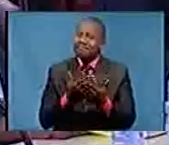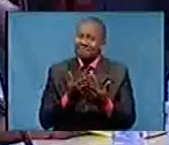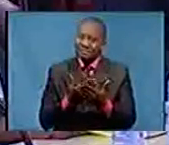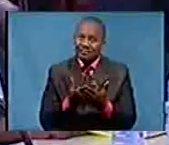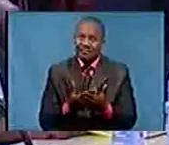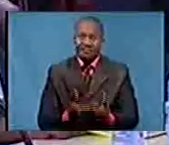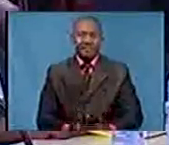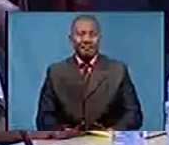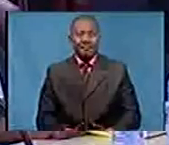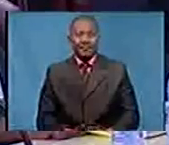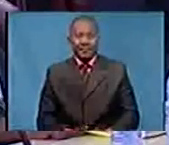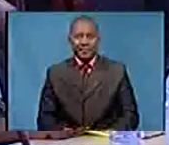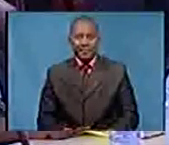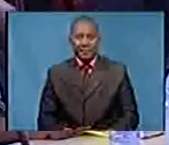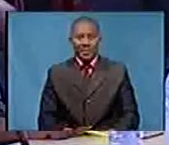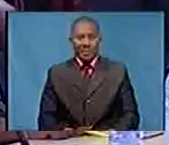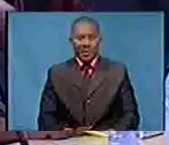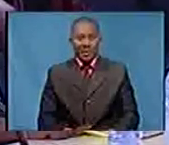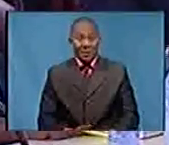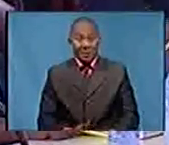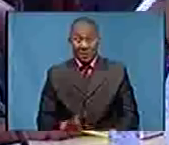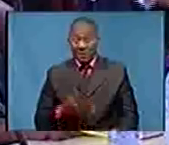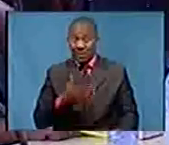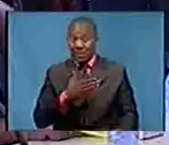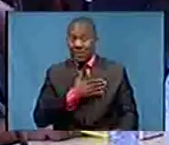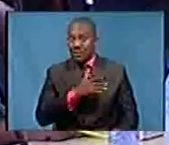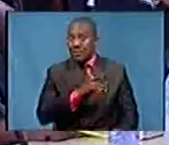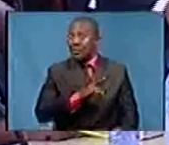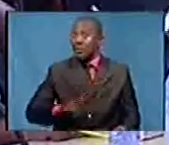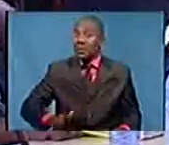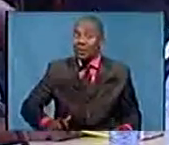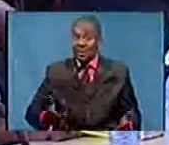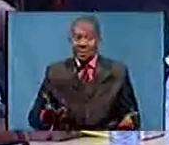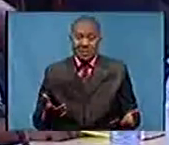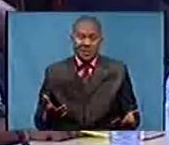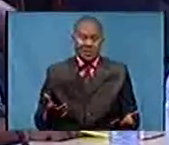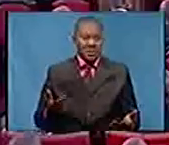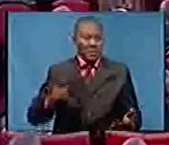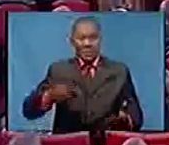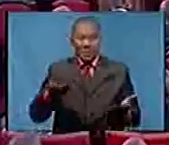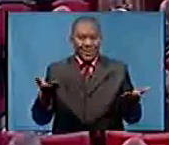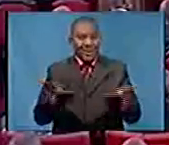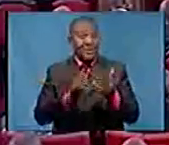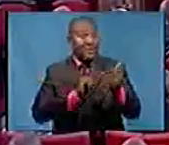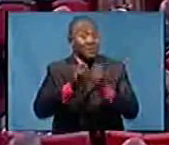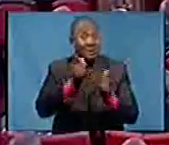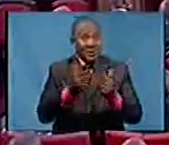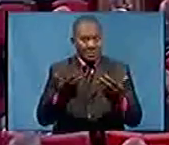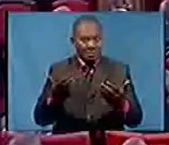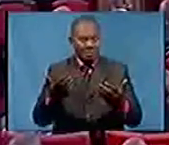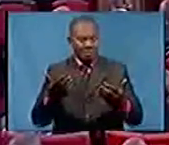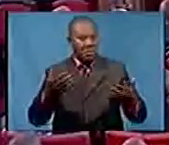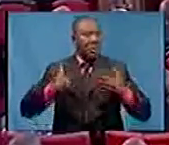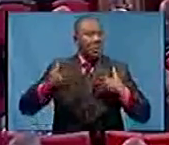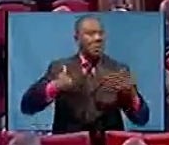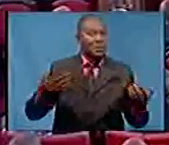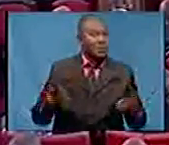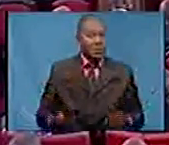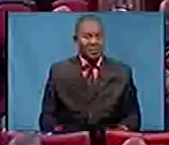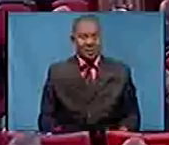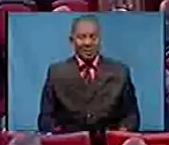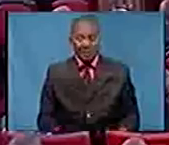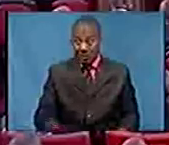Now, my Lord, we're saying this in mitigation not because we want to challenge anything, but Sir John speaks in impeccable